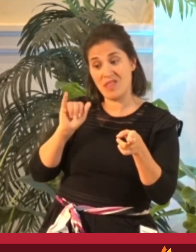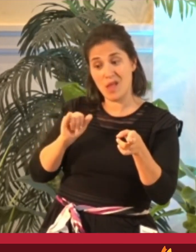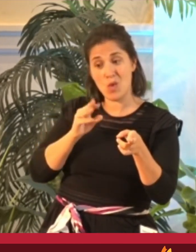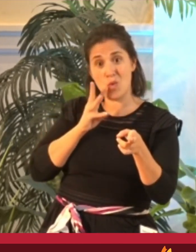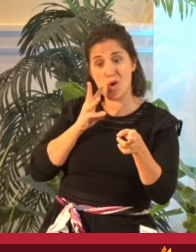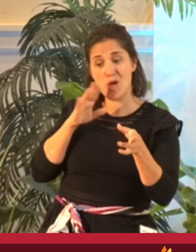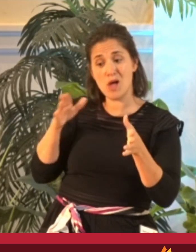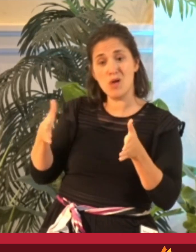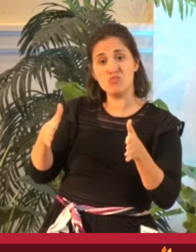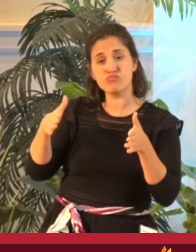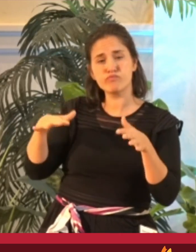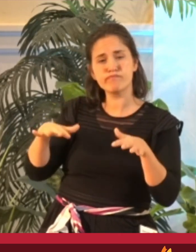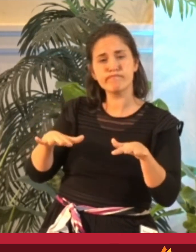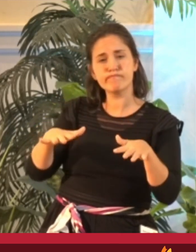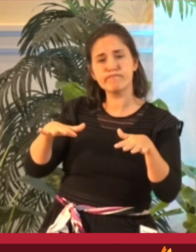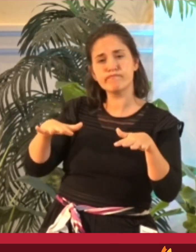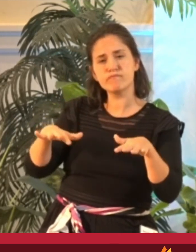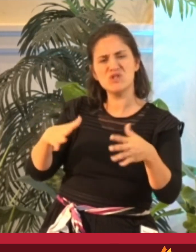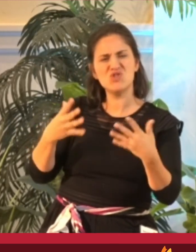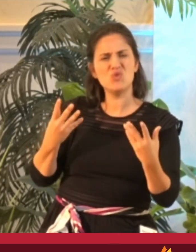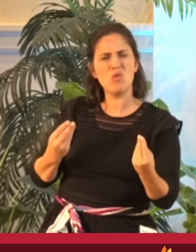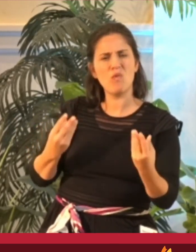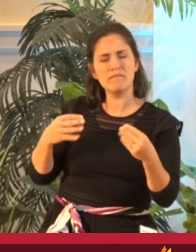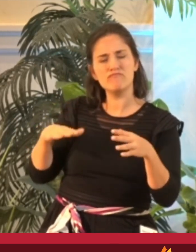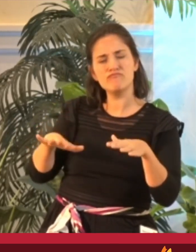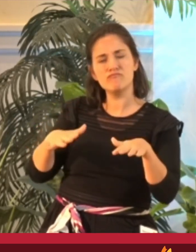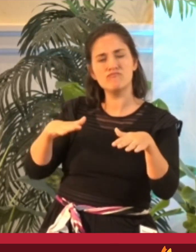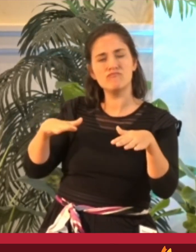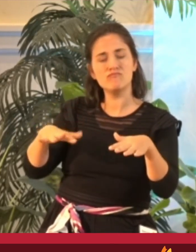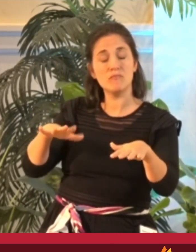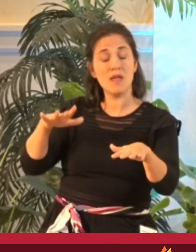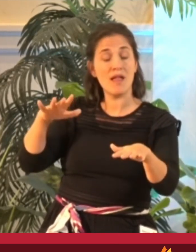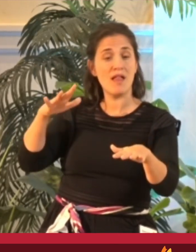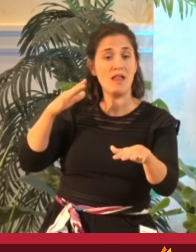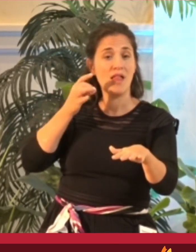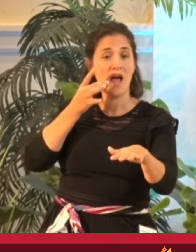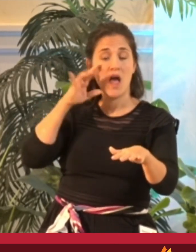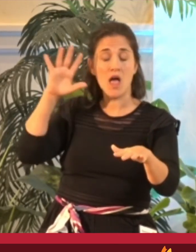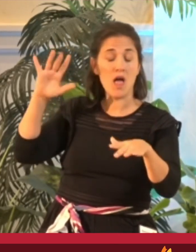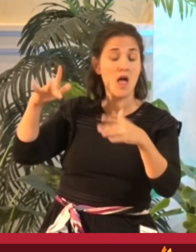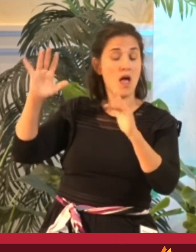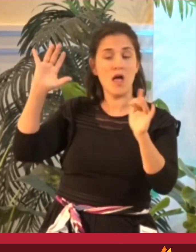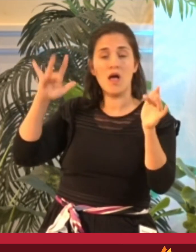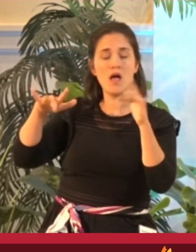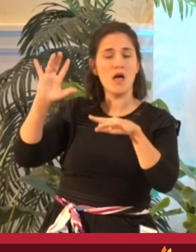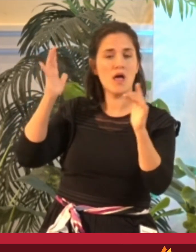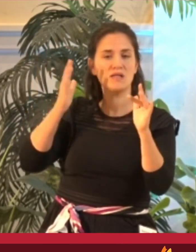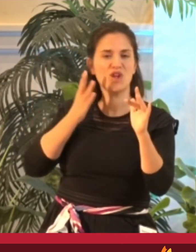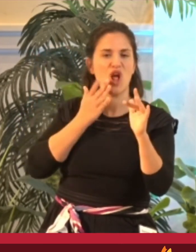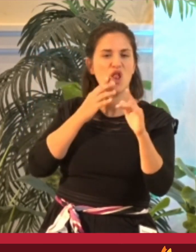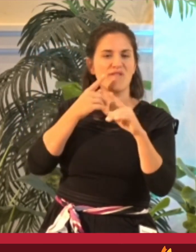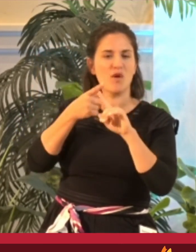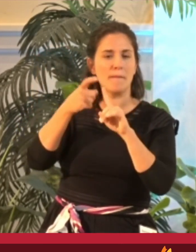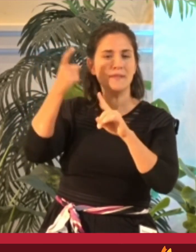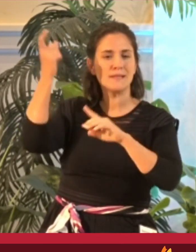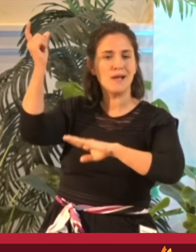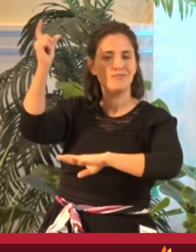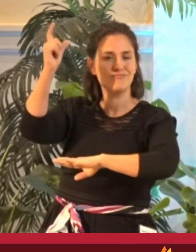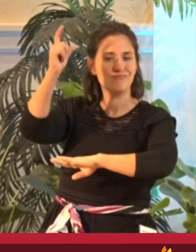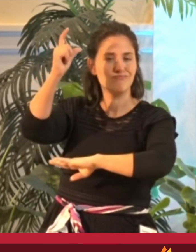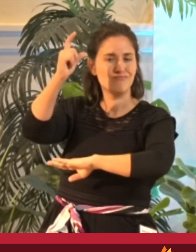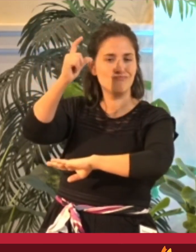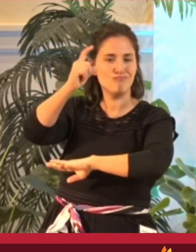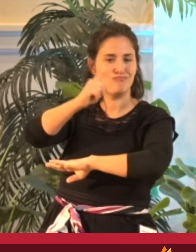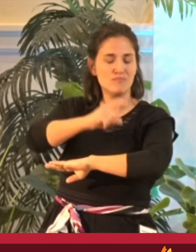reflecting the warm light of the setting sun. You watch as the leaves float by,